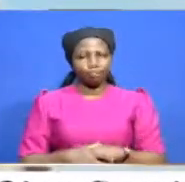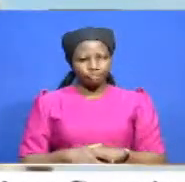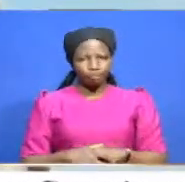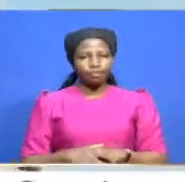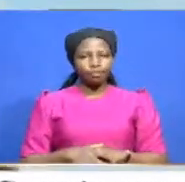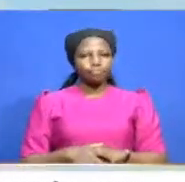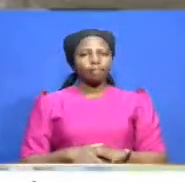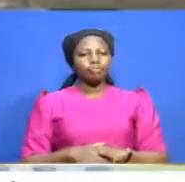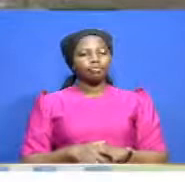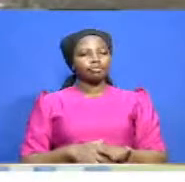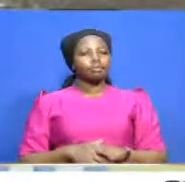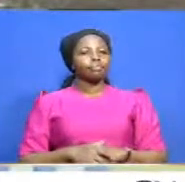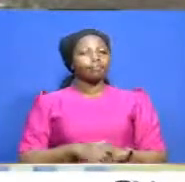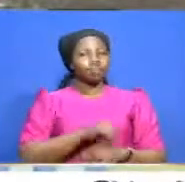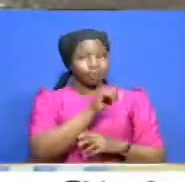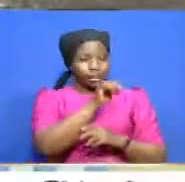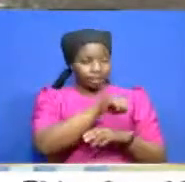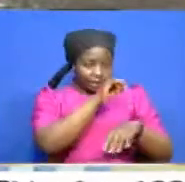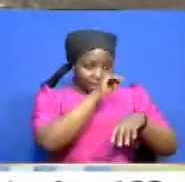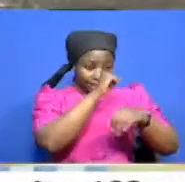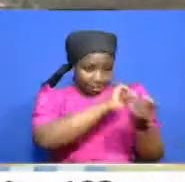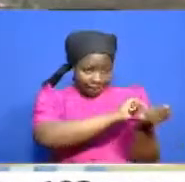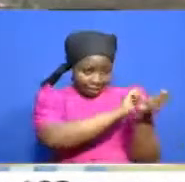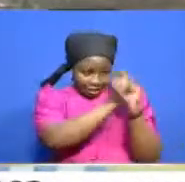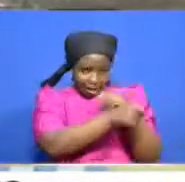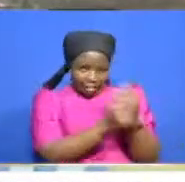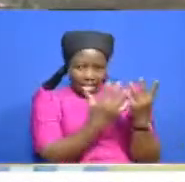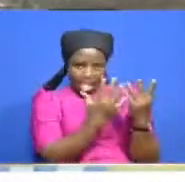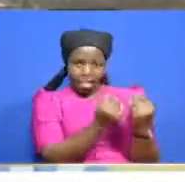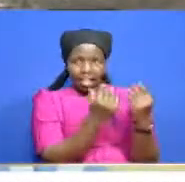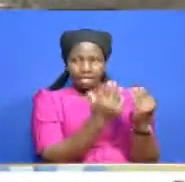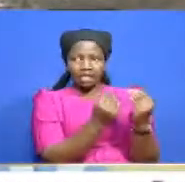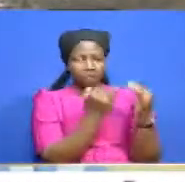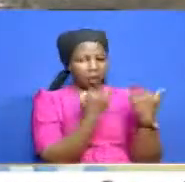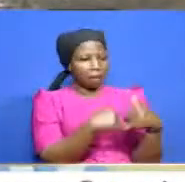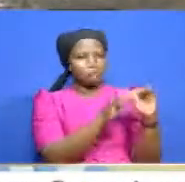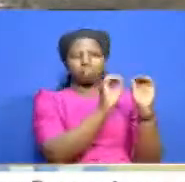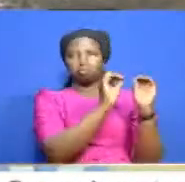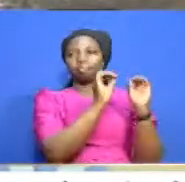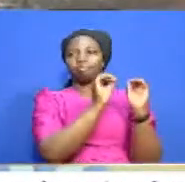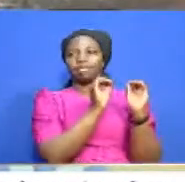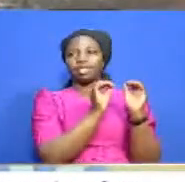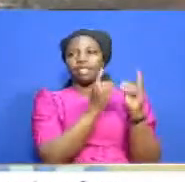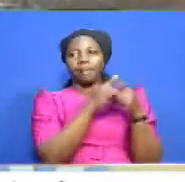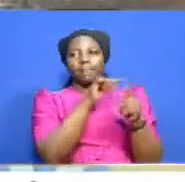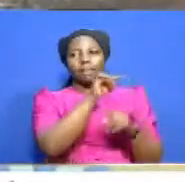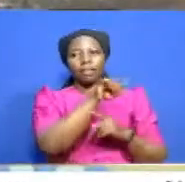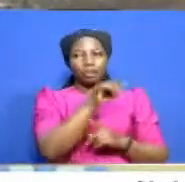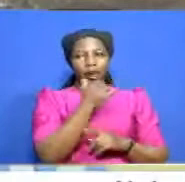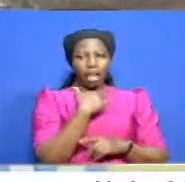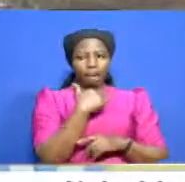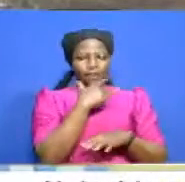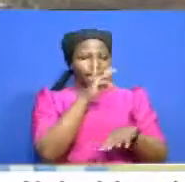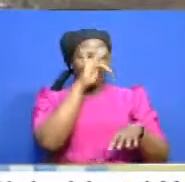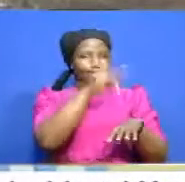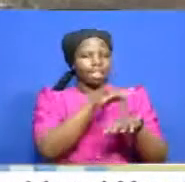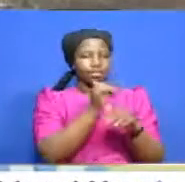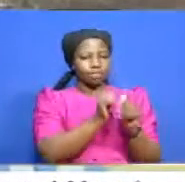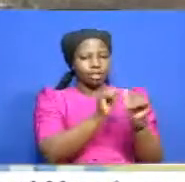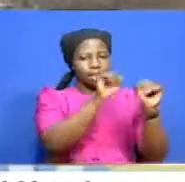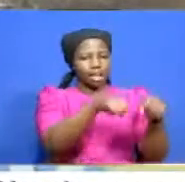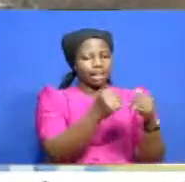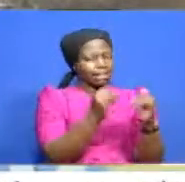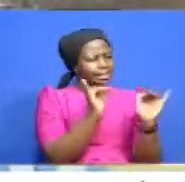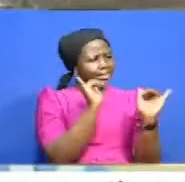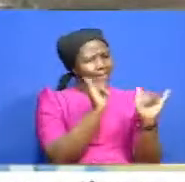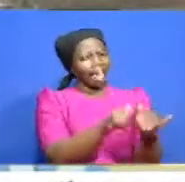change is really not something easy to really implement. But then this is going to have a ripple effect that may take years